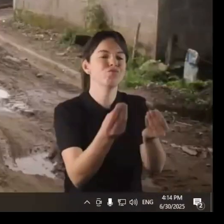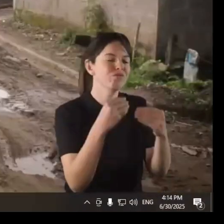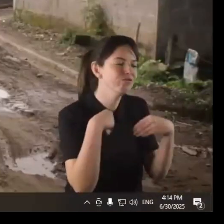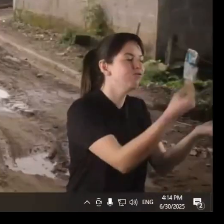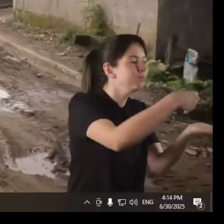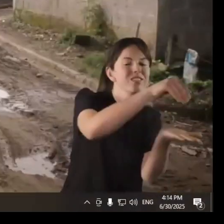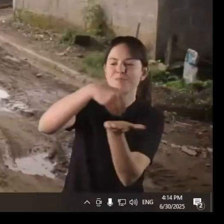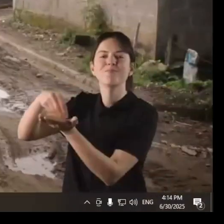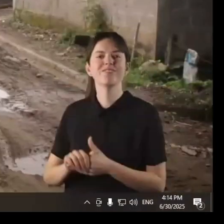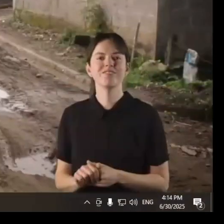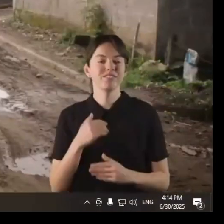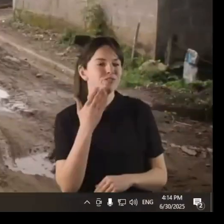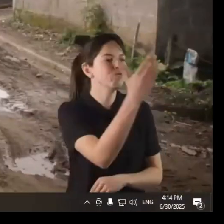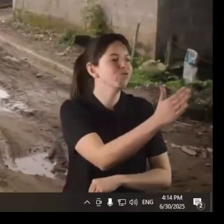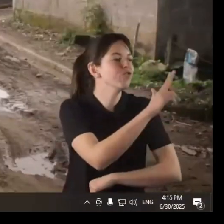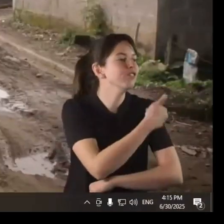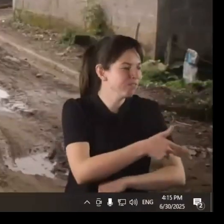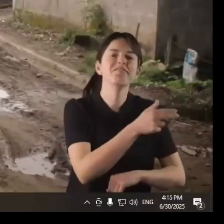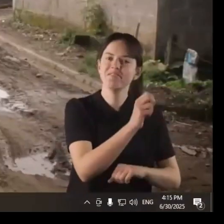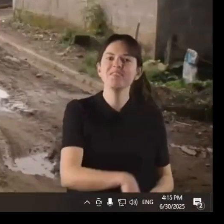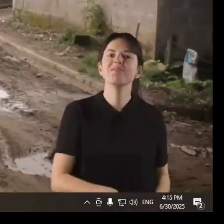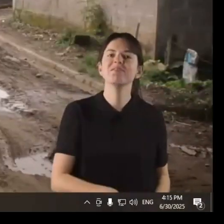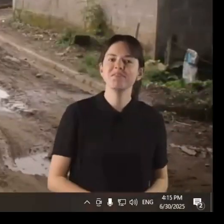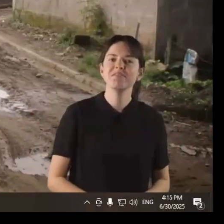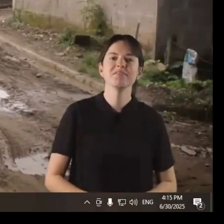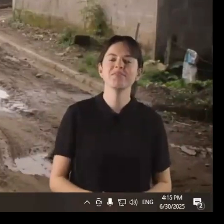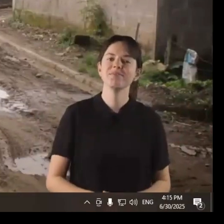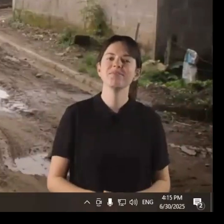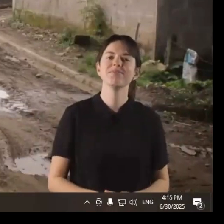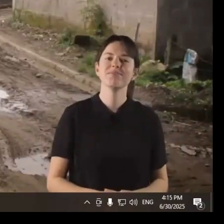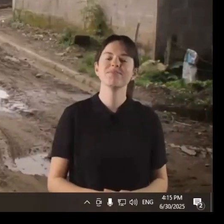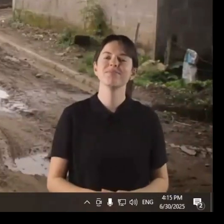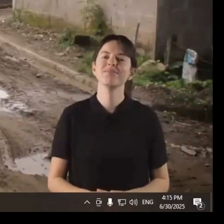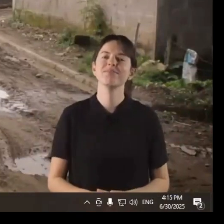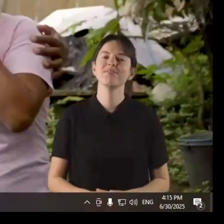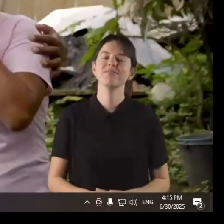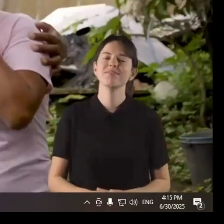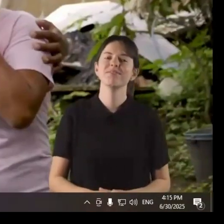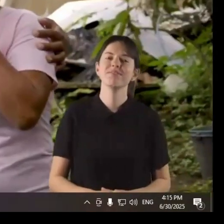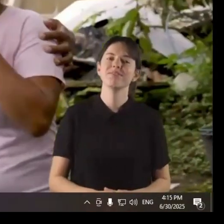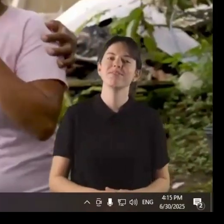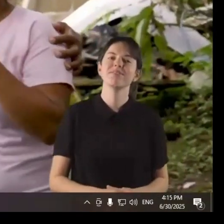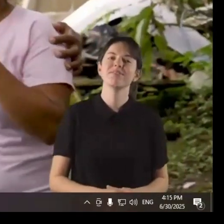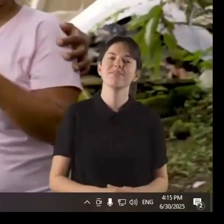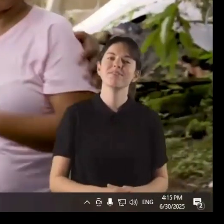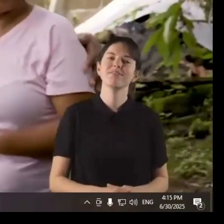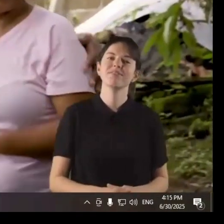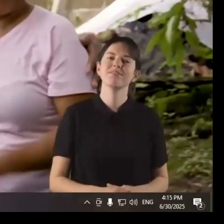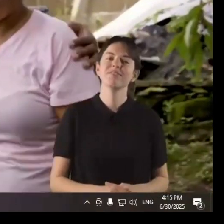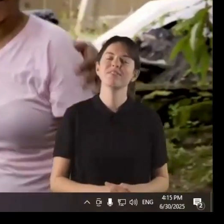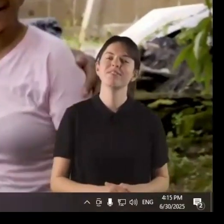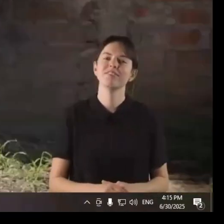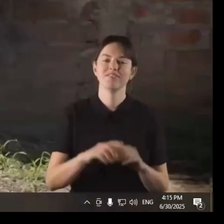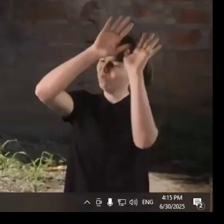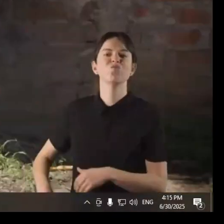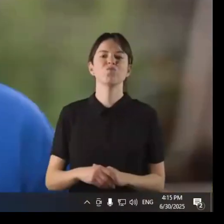physical and mental health care I need, then we can